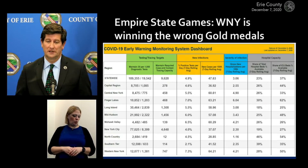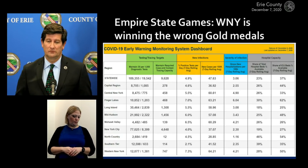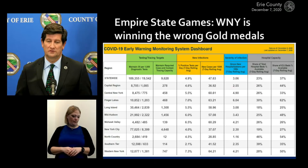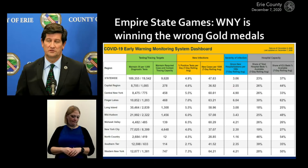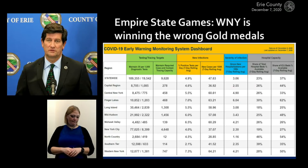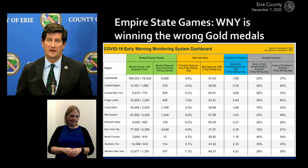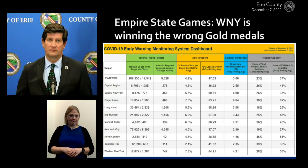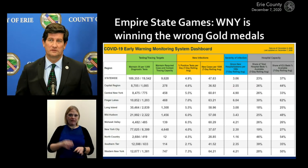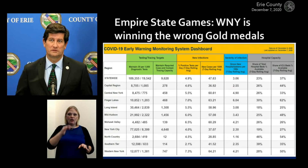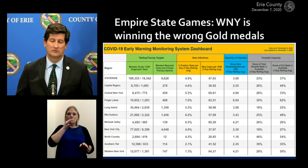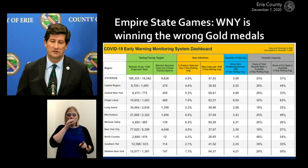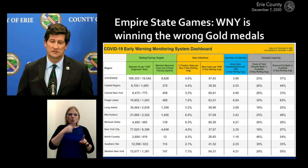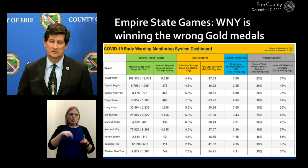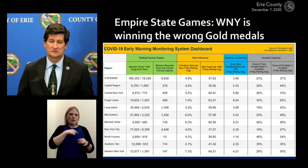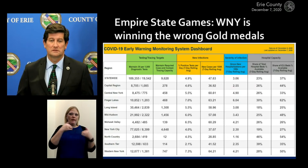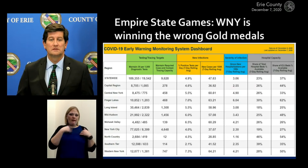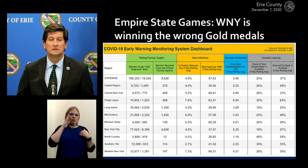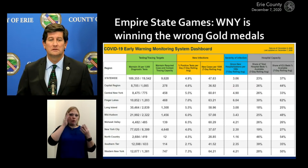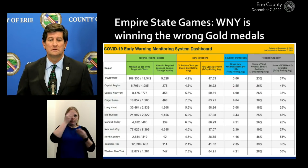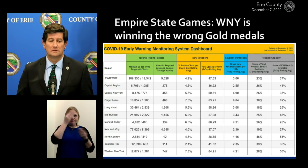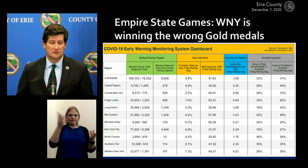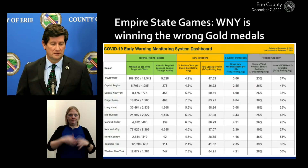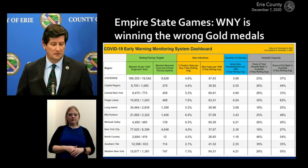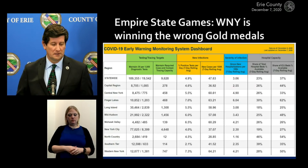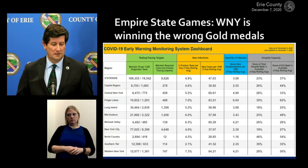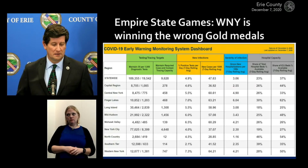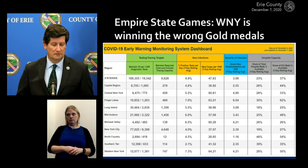So as soon as we have those, we can release those.